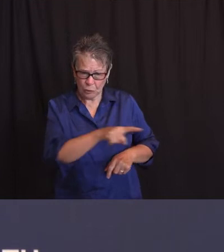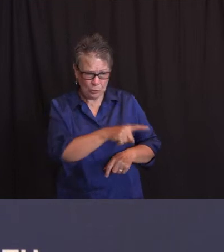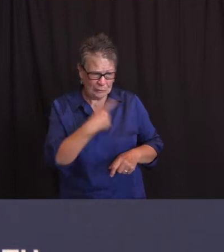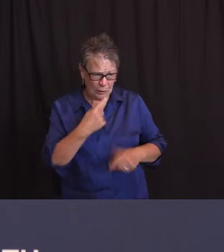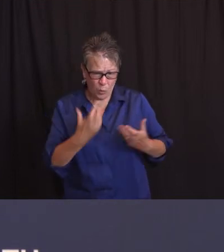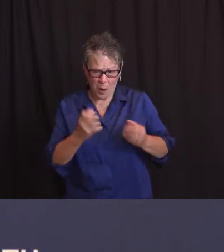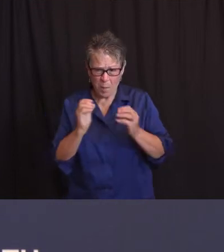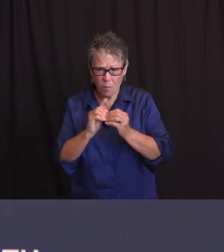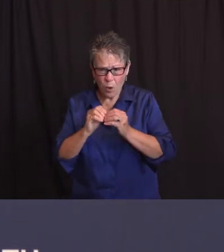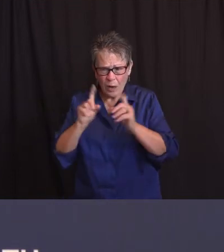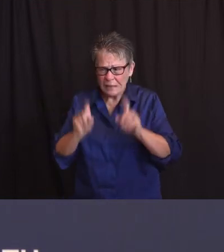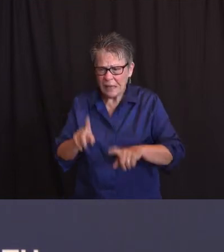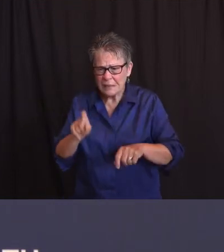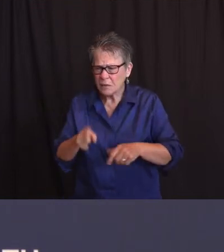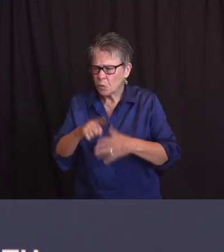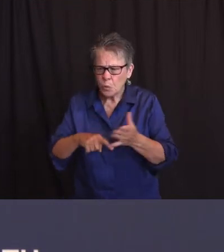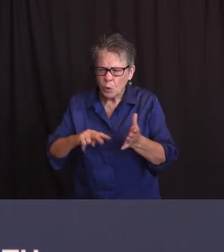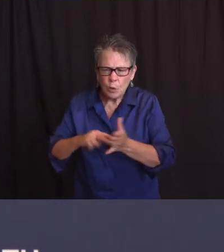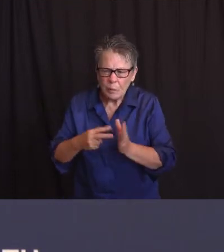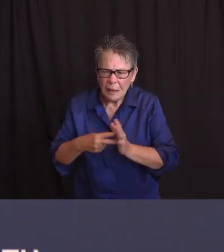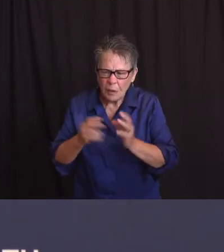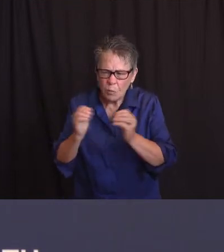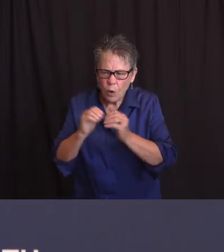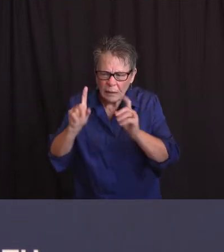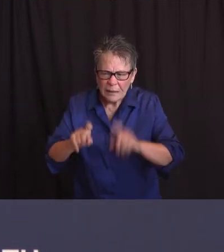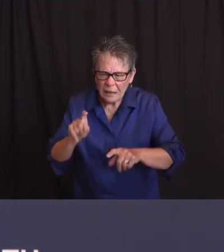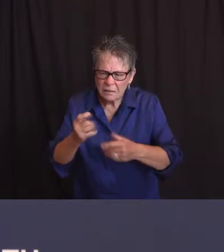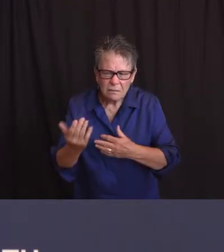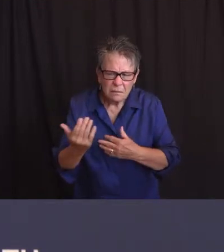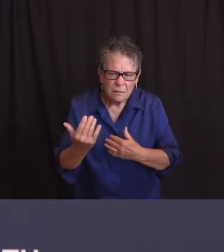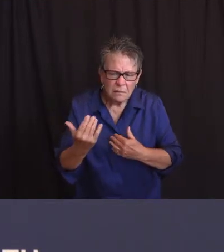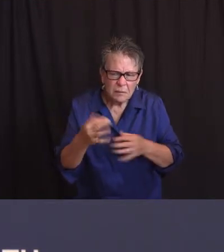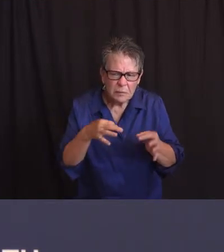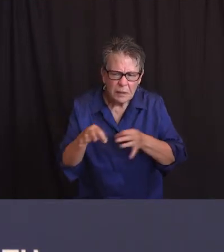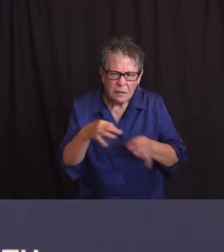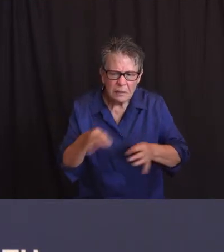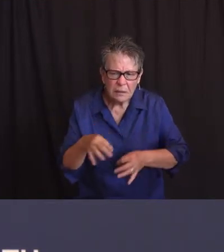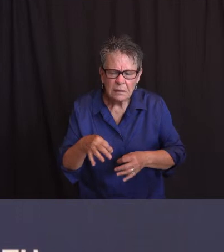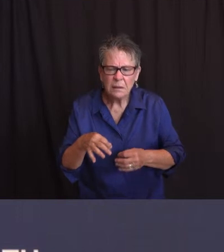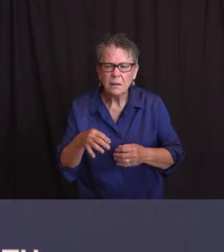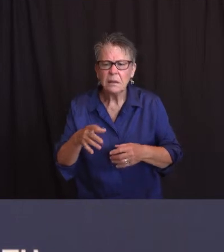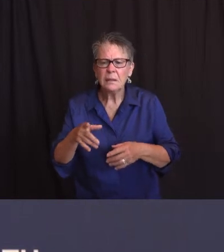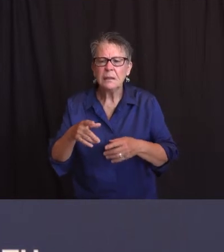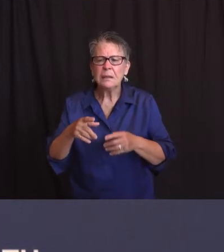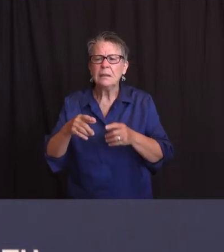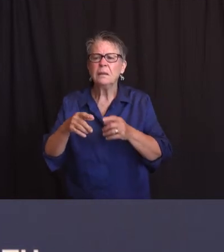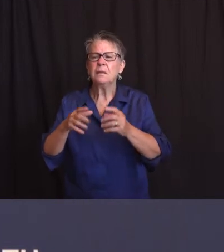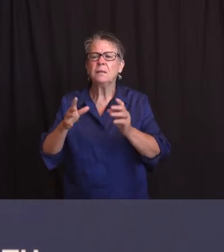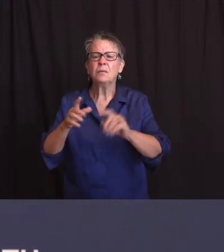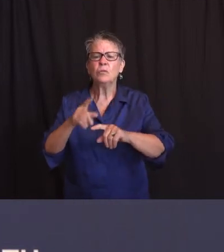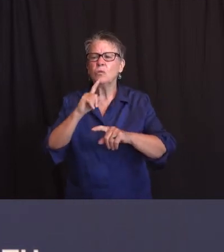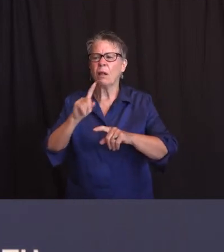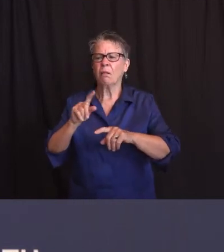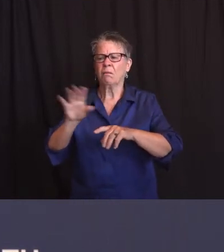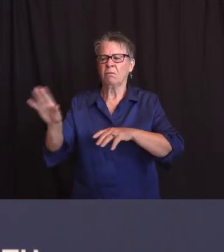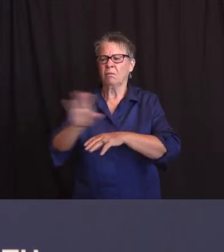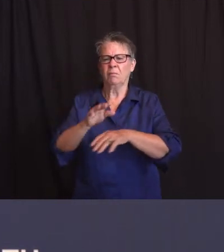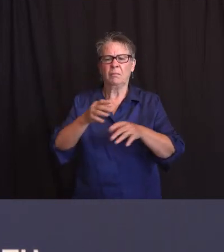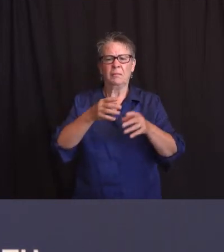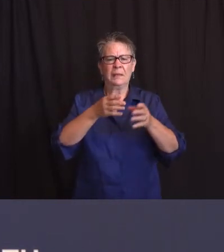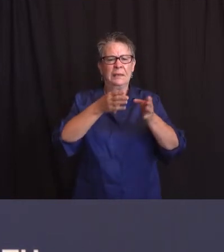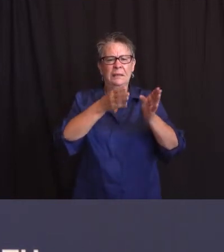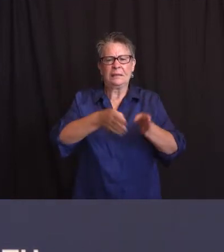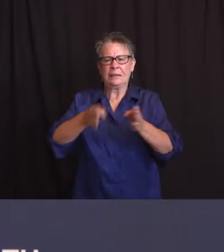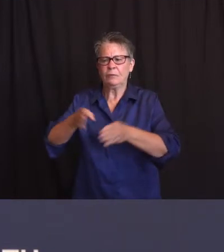enough locations. It's far more individual decisions to, if they're I assume in particular if they're symptomatic or they think they've been